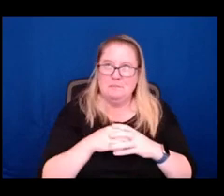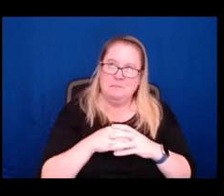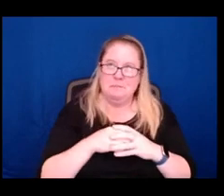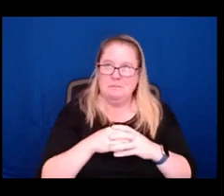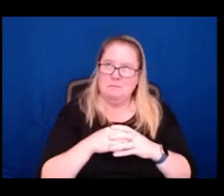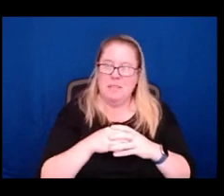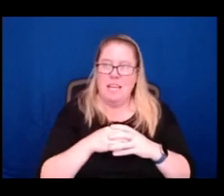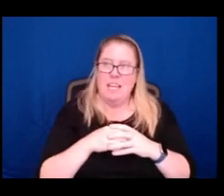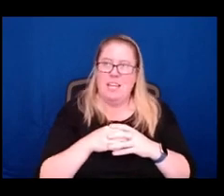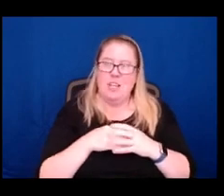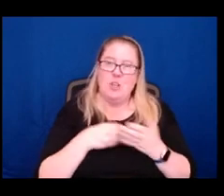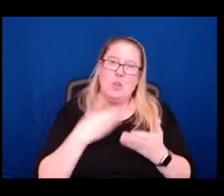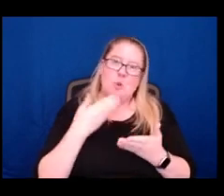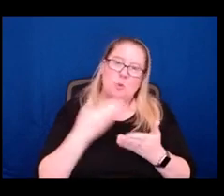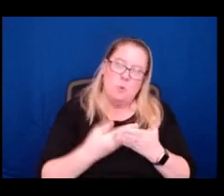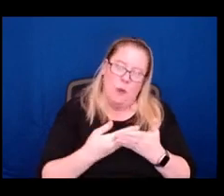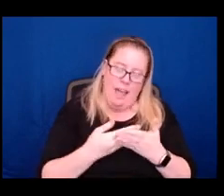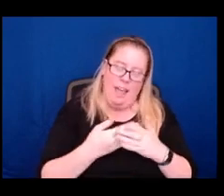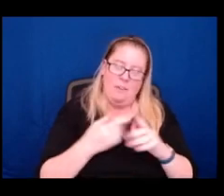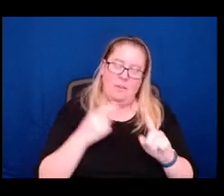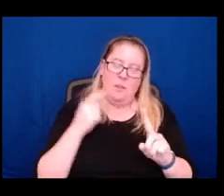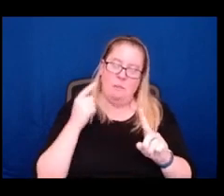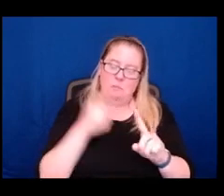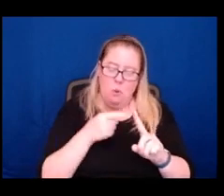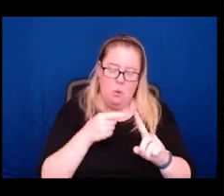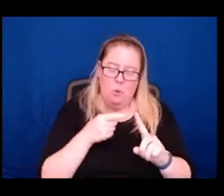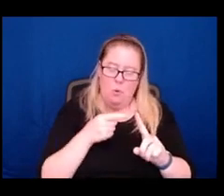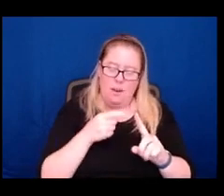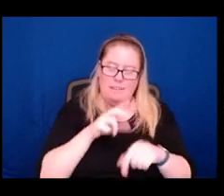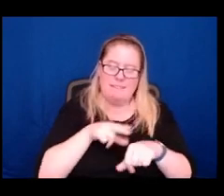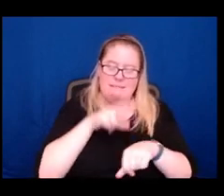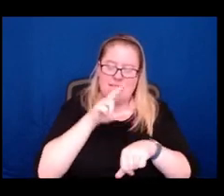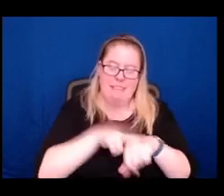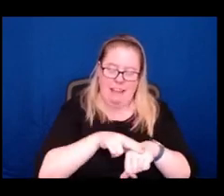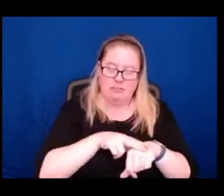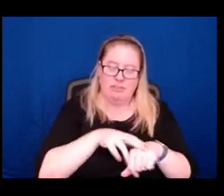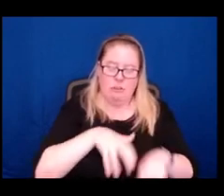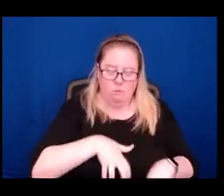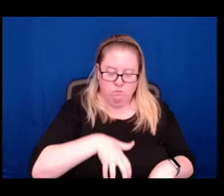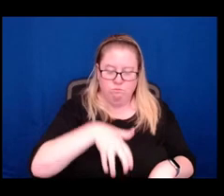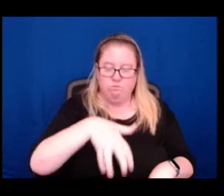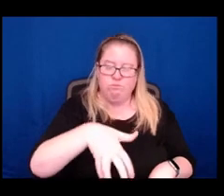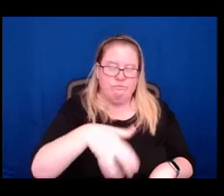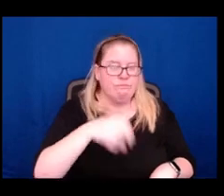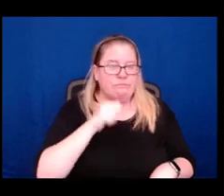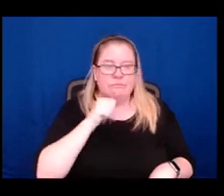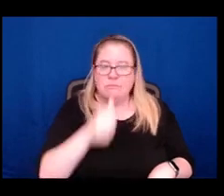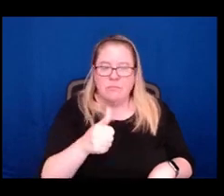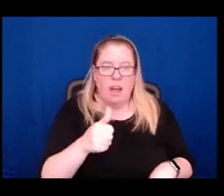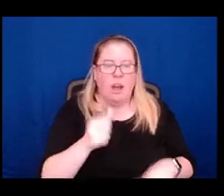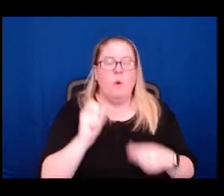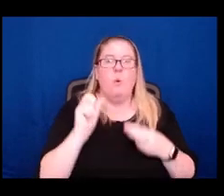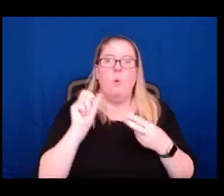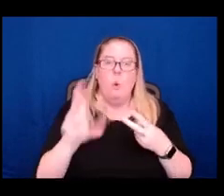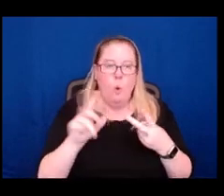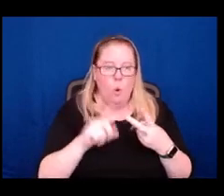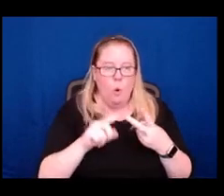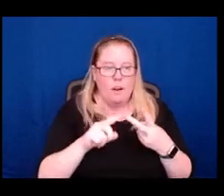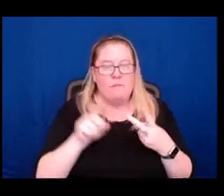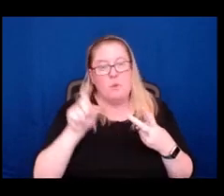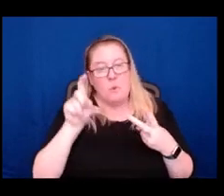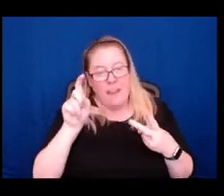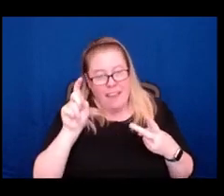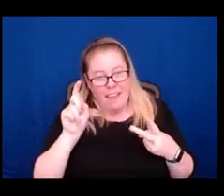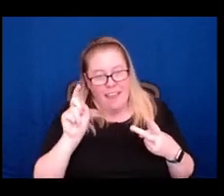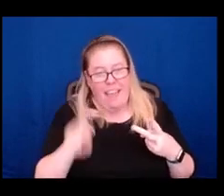when it gets to the point where you probably may not conceive naturally, or if you have to